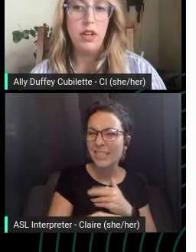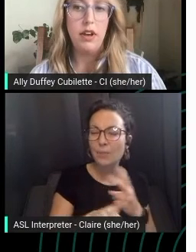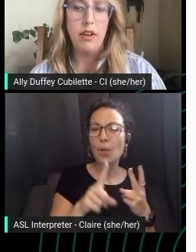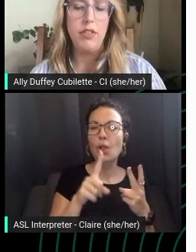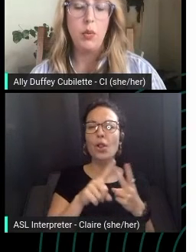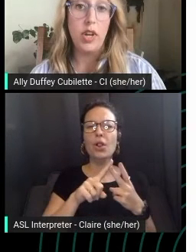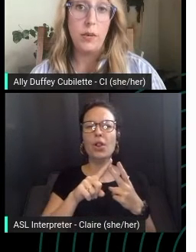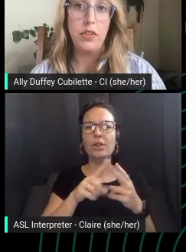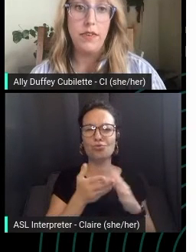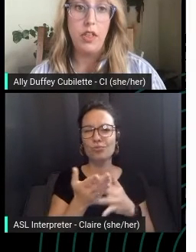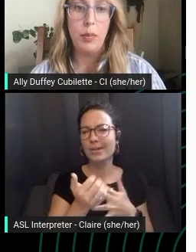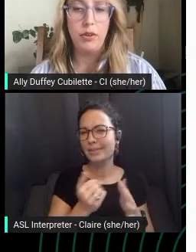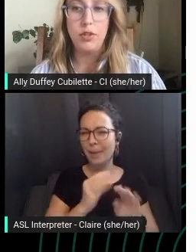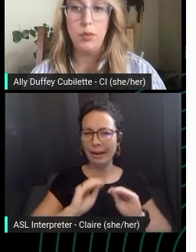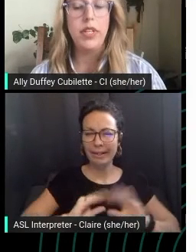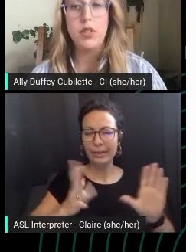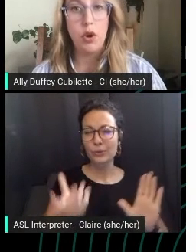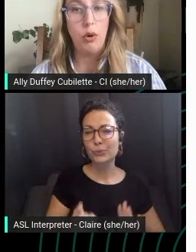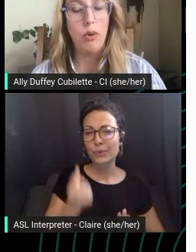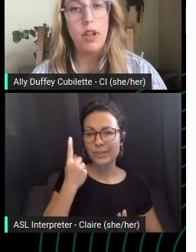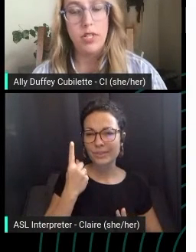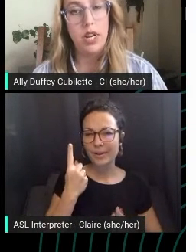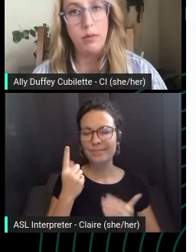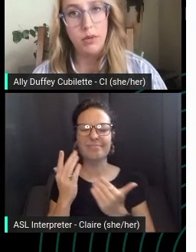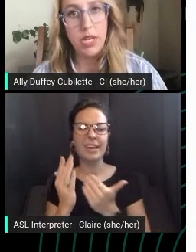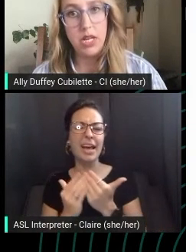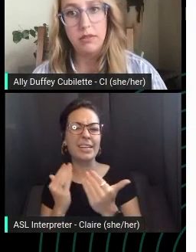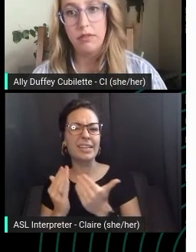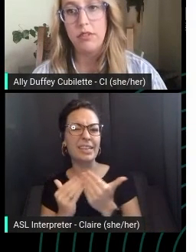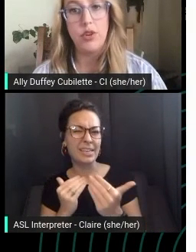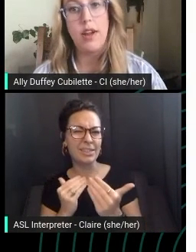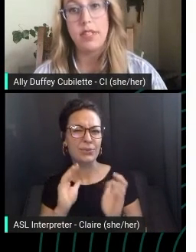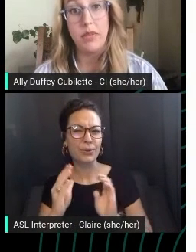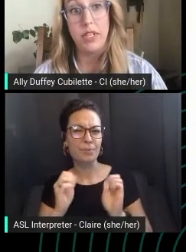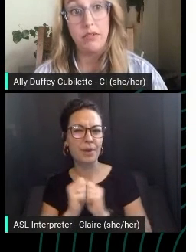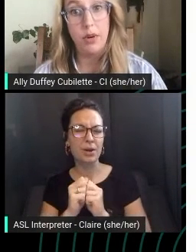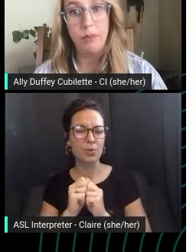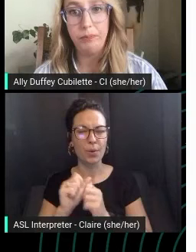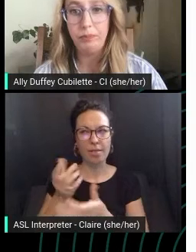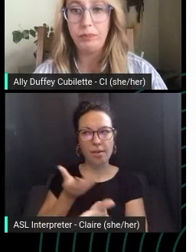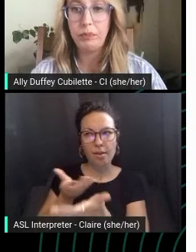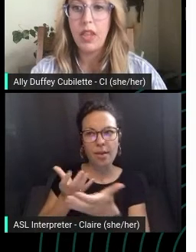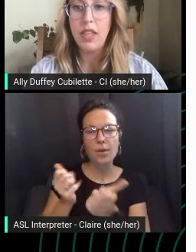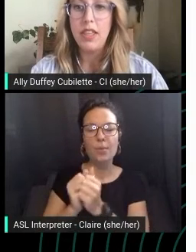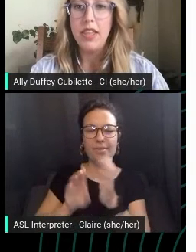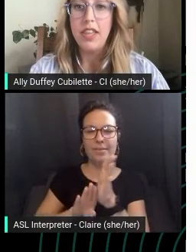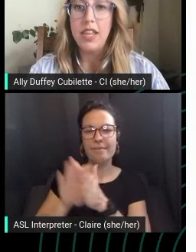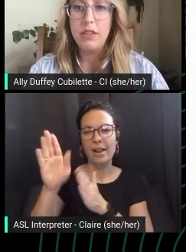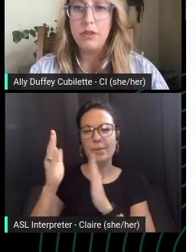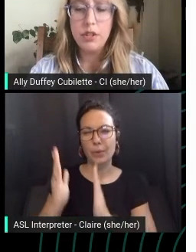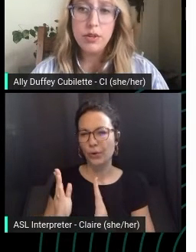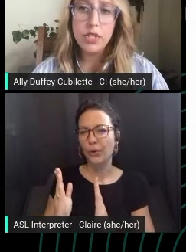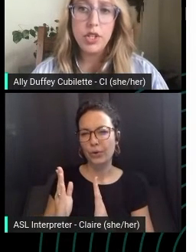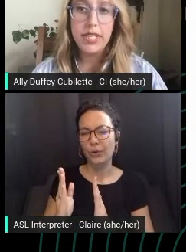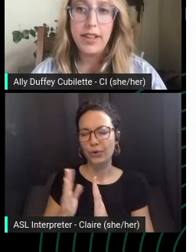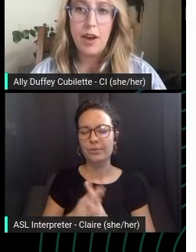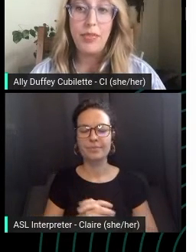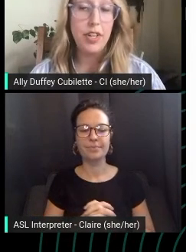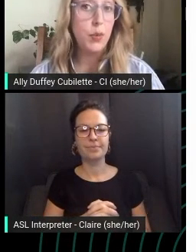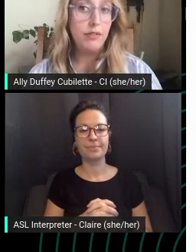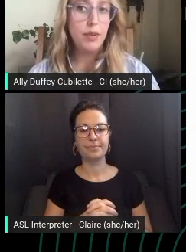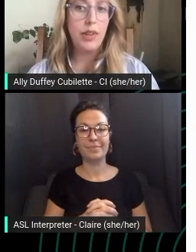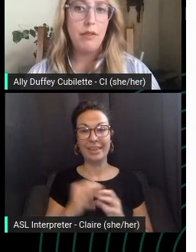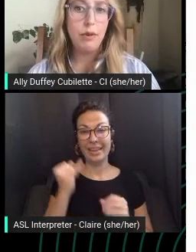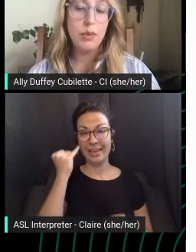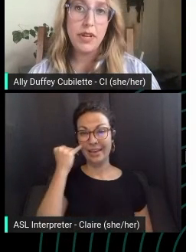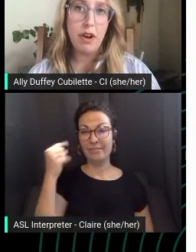easier than working with a developer to place code every time you need to track something different. If you're new to GTM,